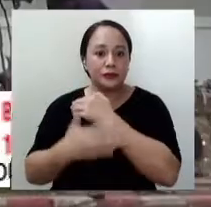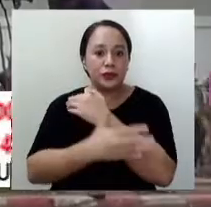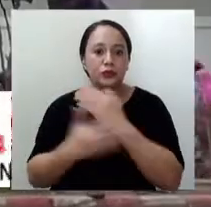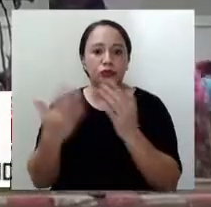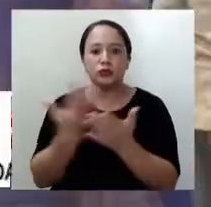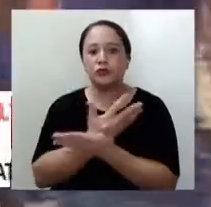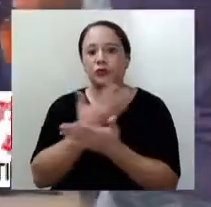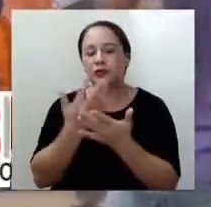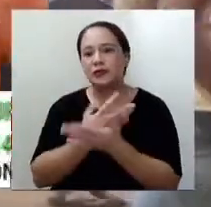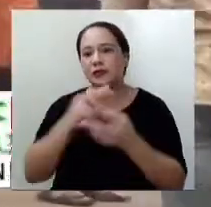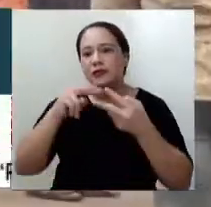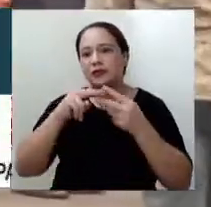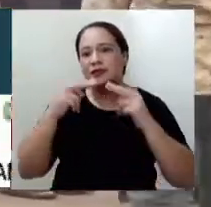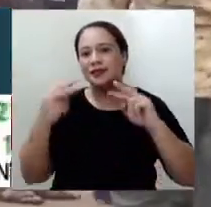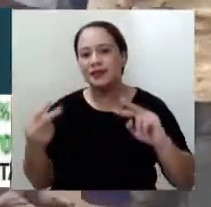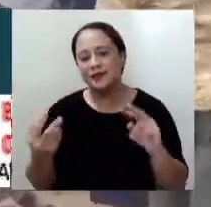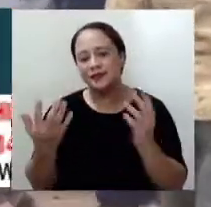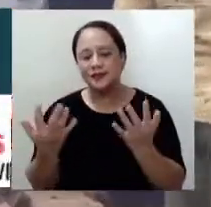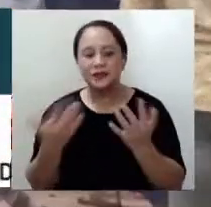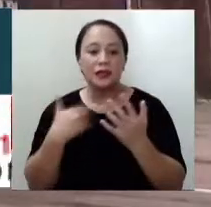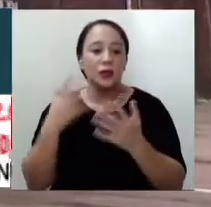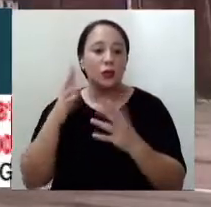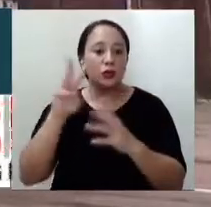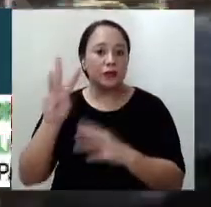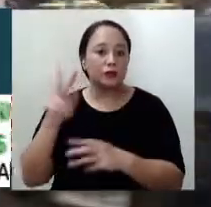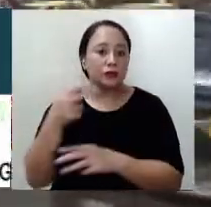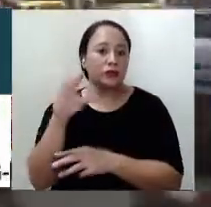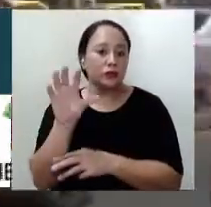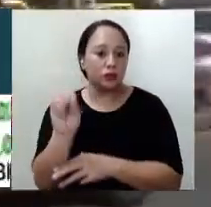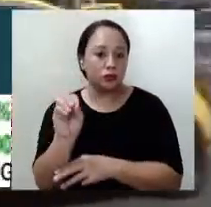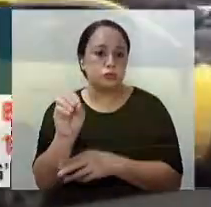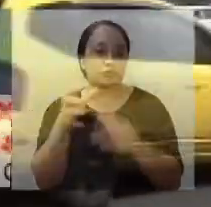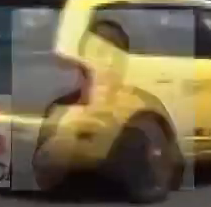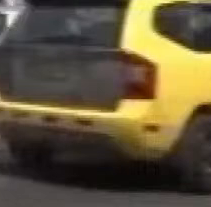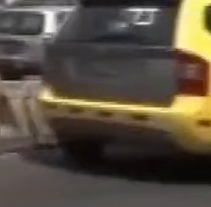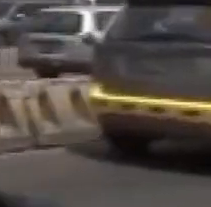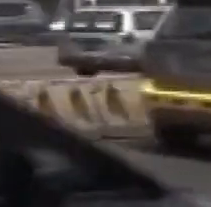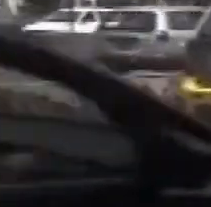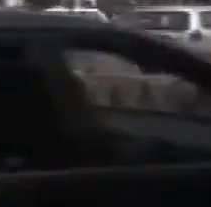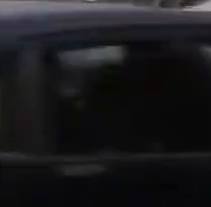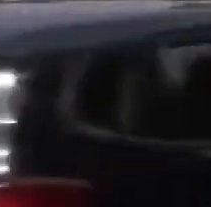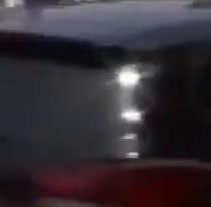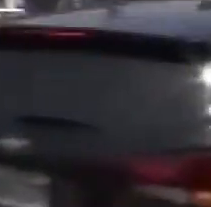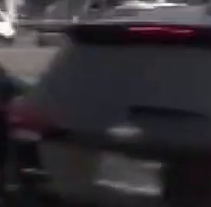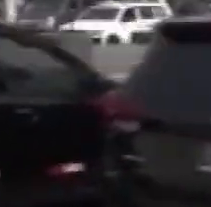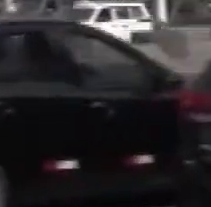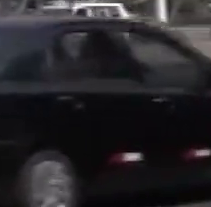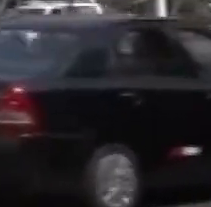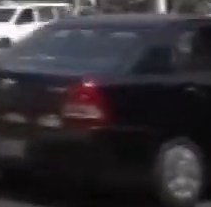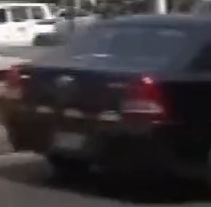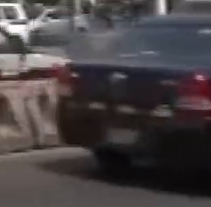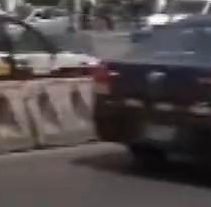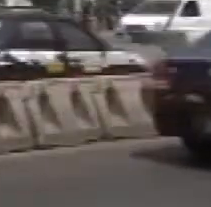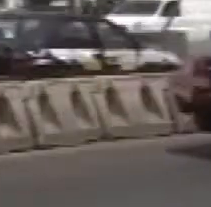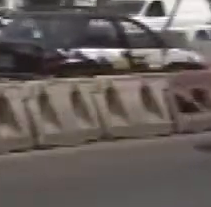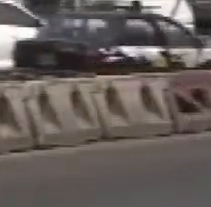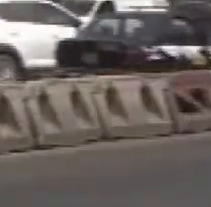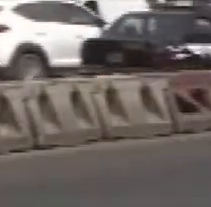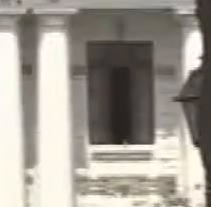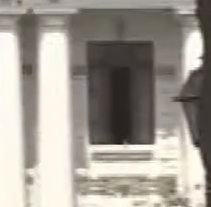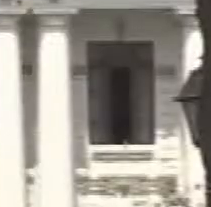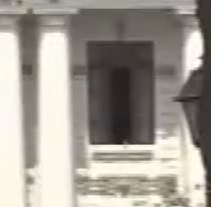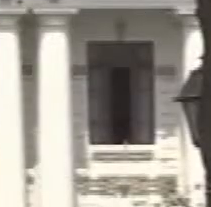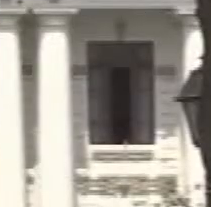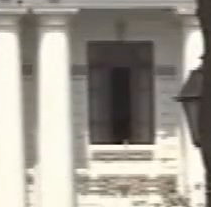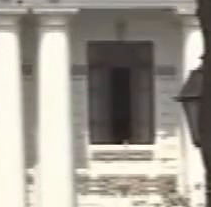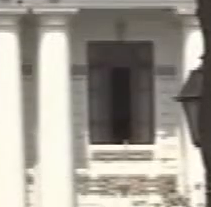Lambda COVID-19 variant. The World Health Organization classifies the Lambda variant as a strain of interest. Experts